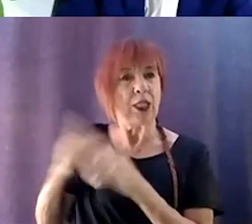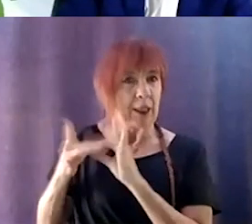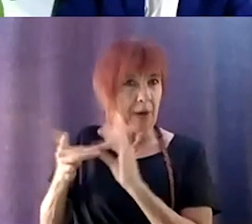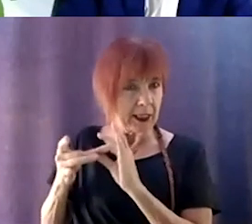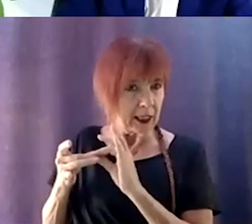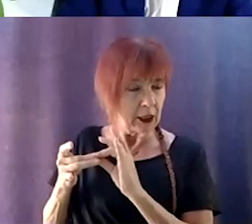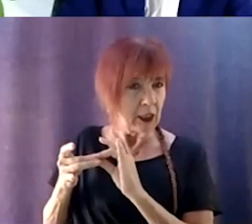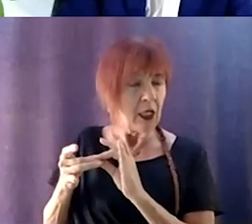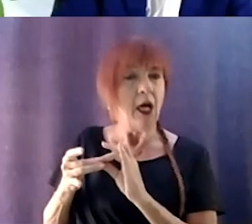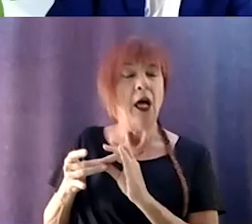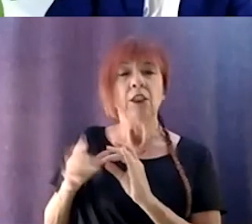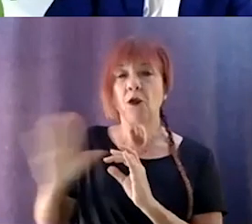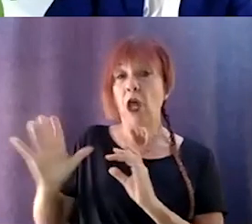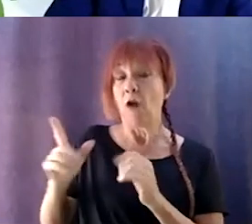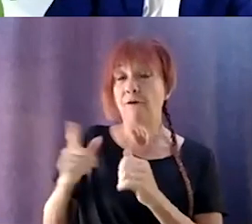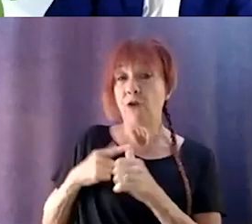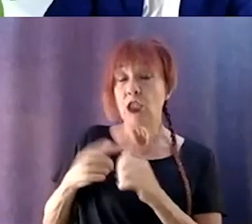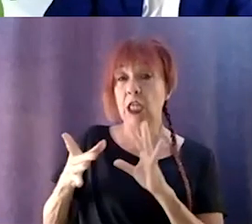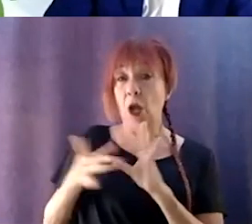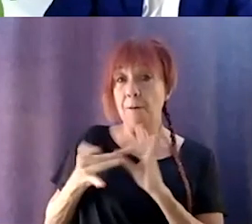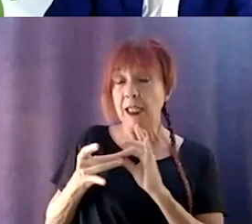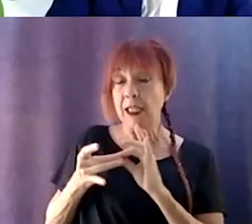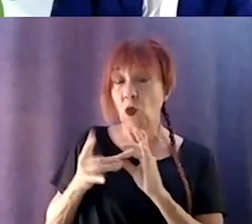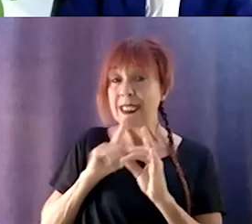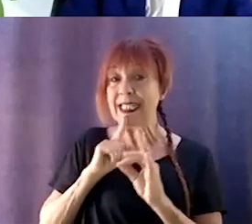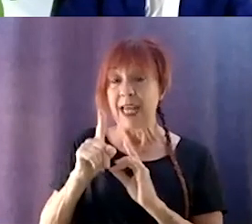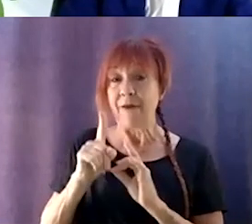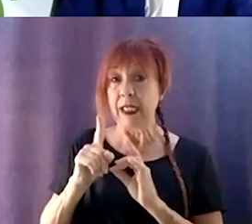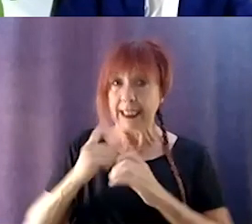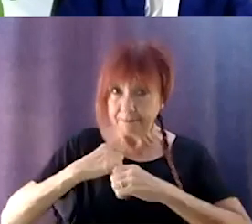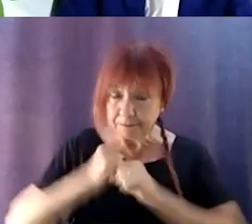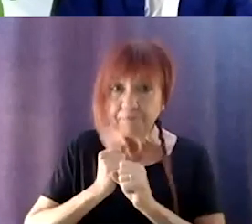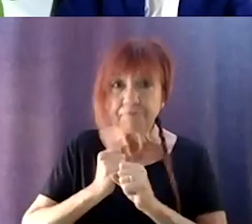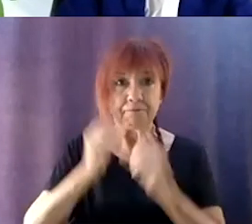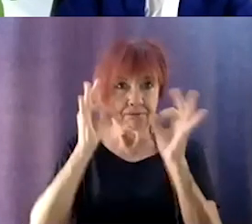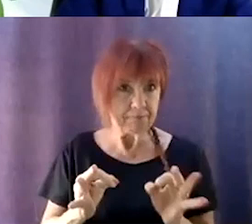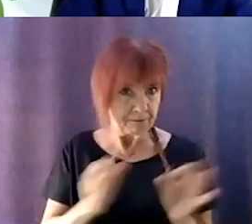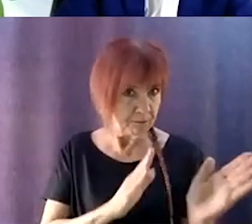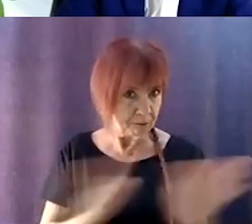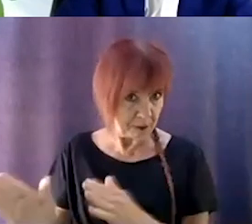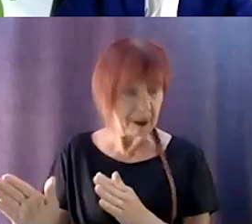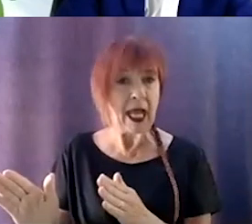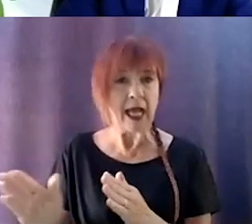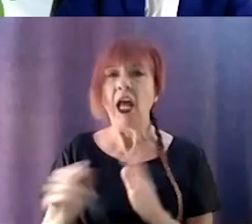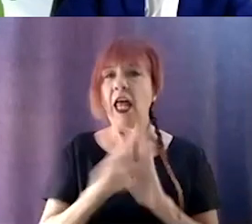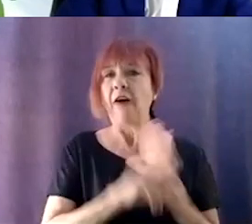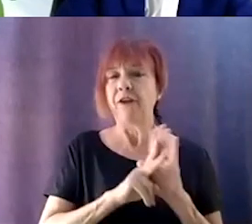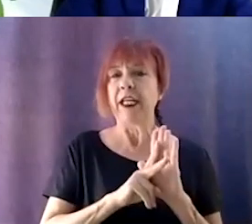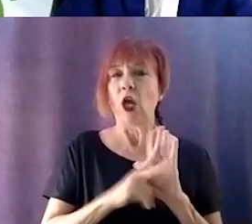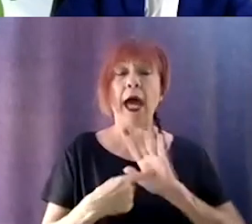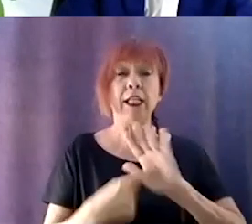message was definitely crafted with a video, in fact, that showed footage that was happening in